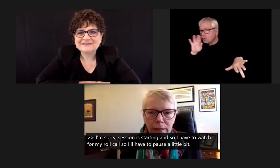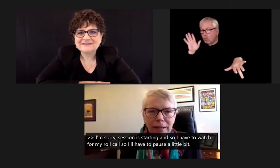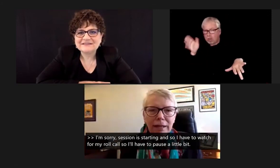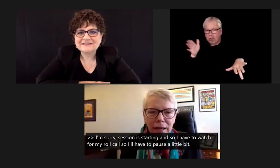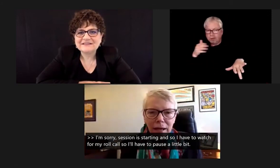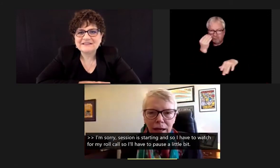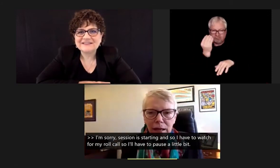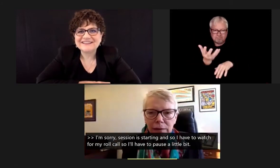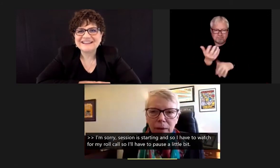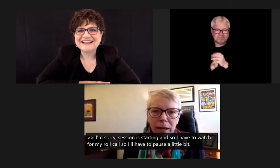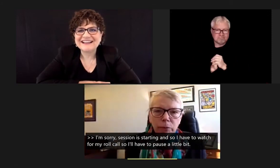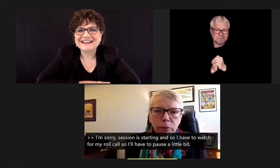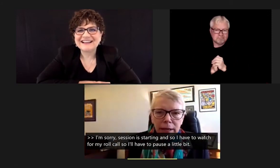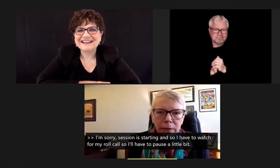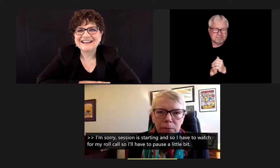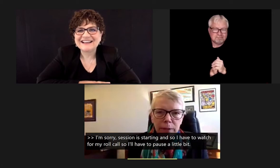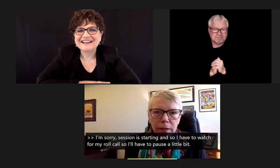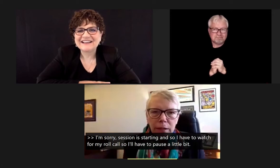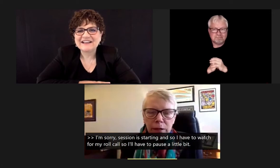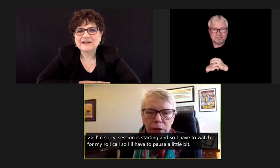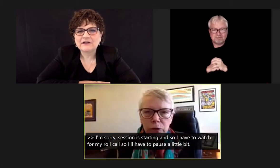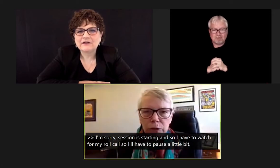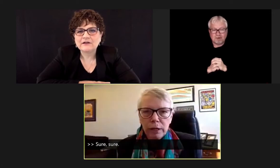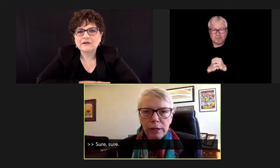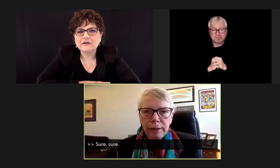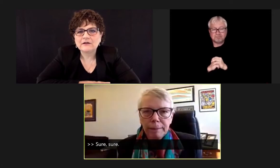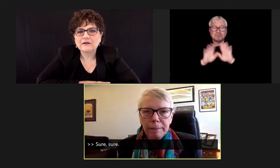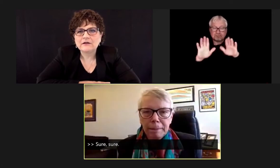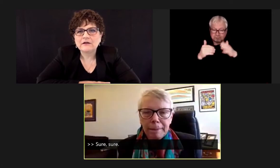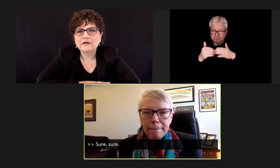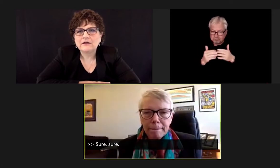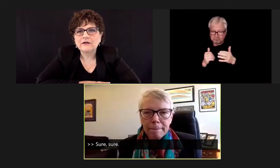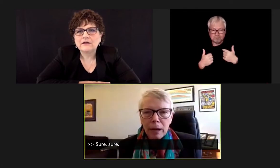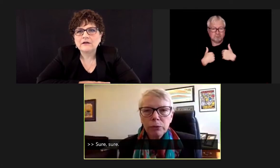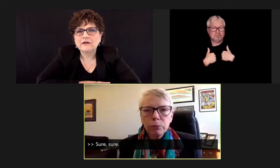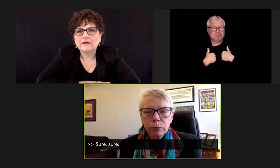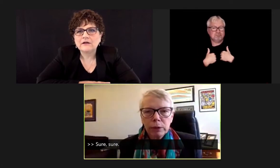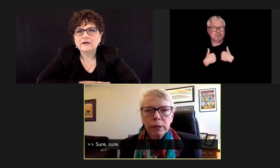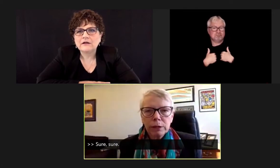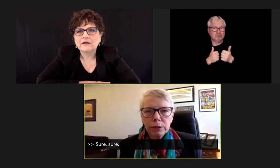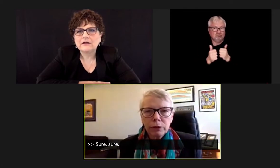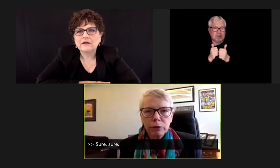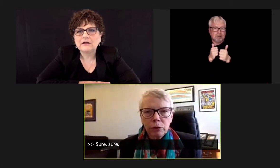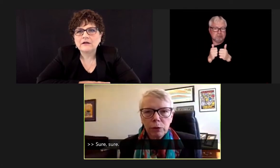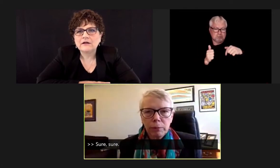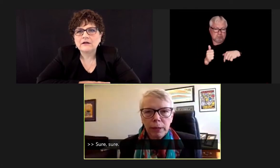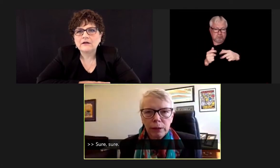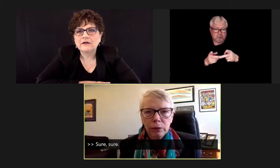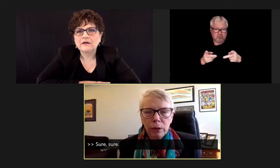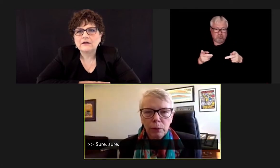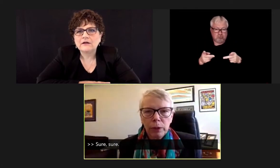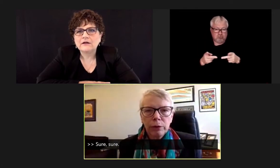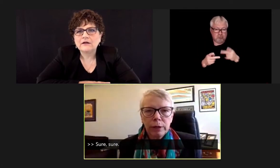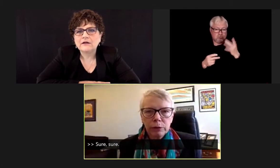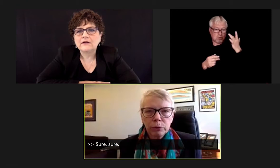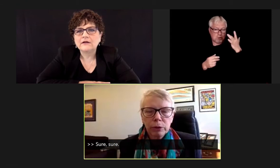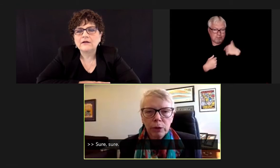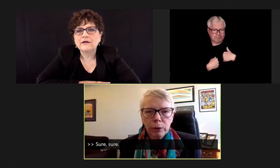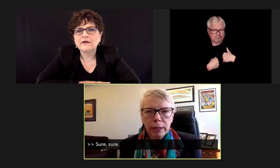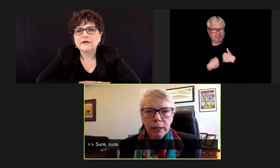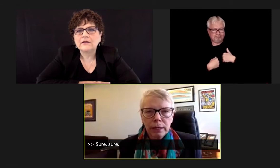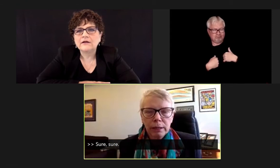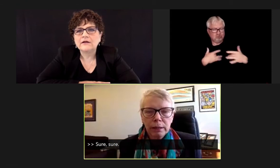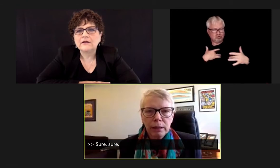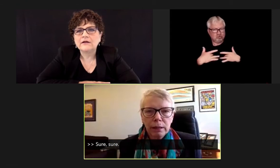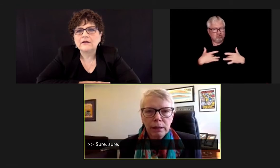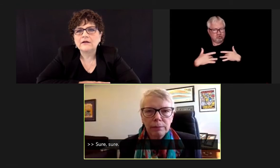Sure. I ran because I was really concerned about where things were